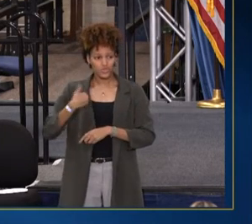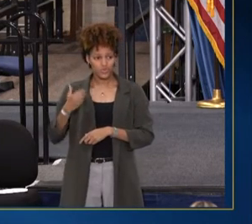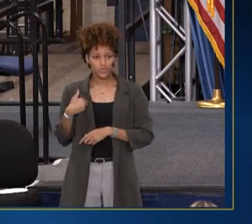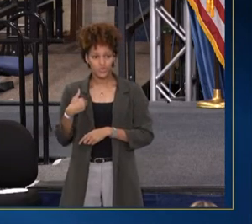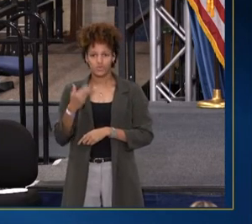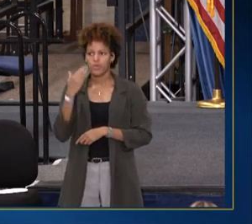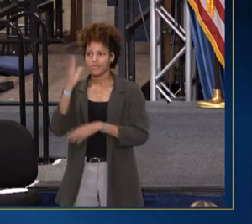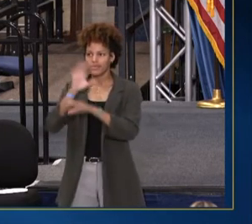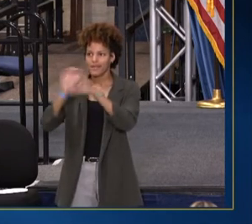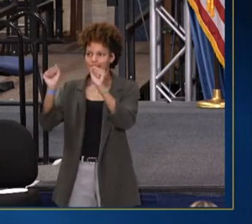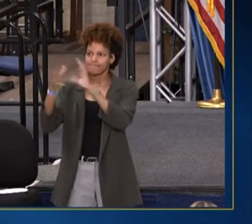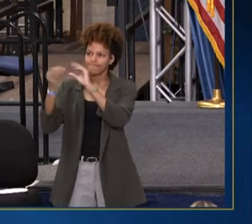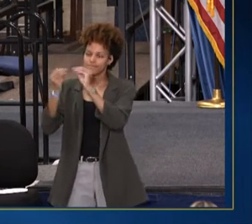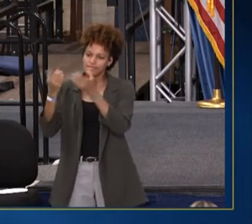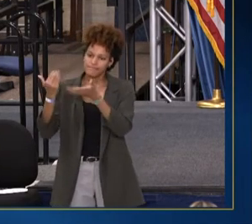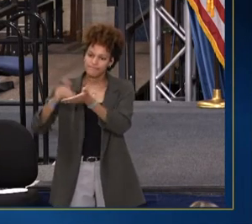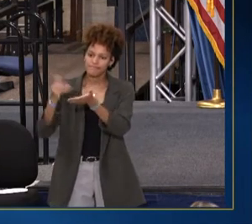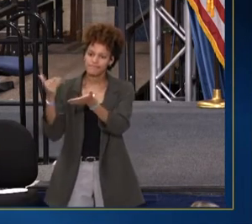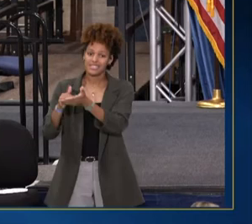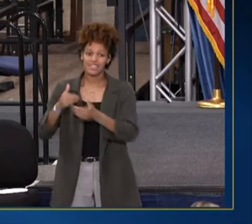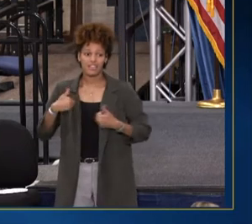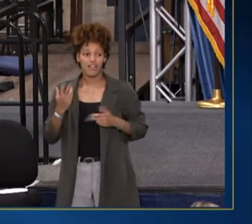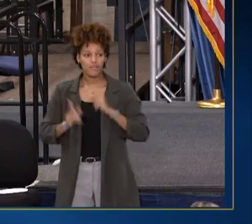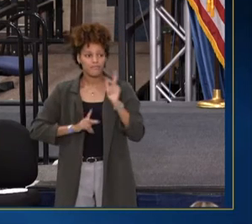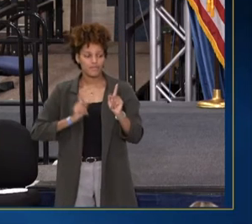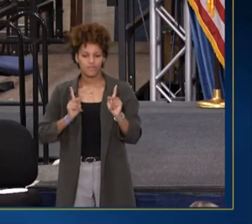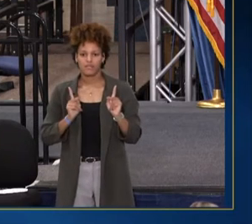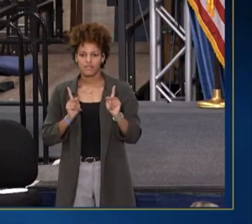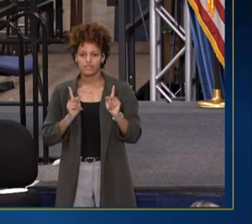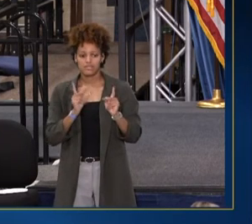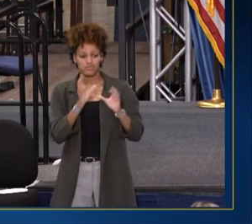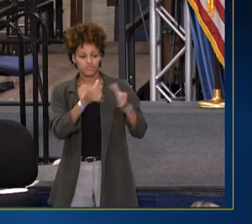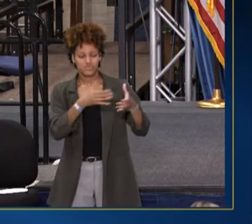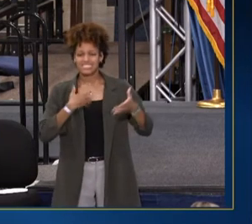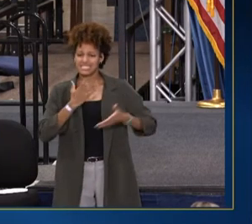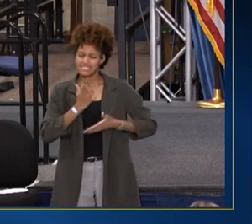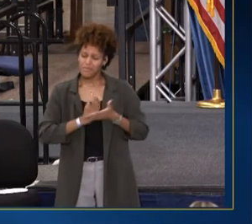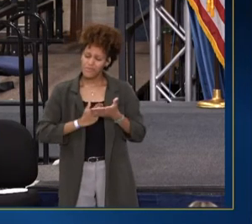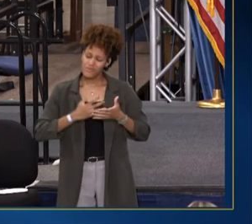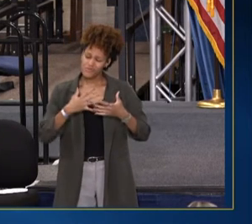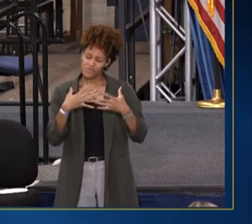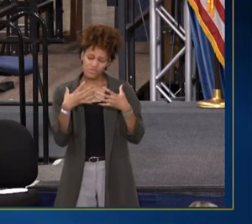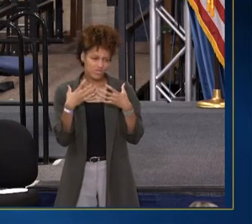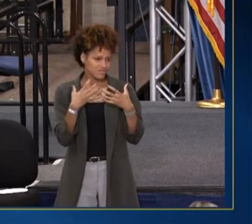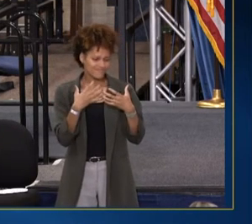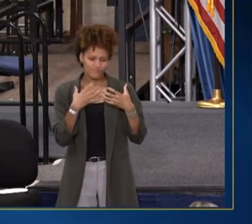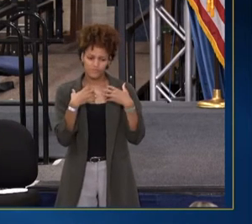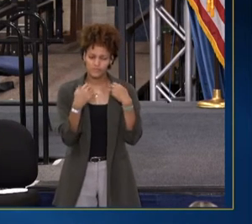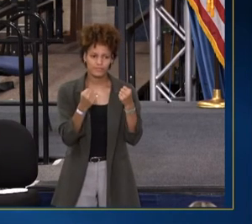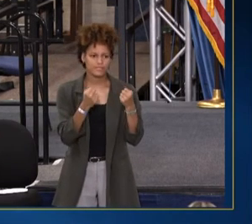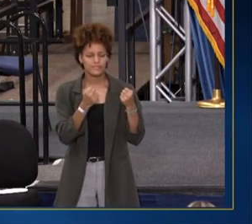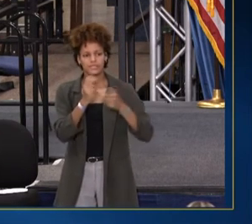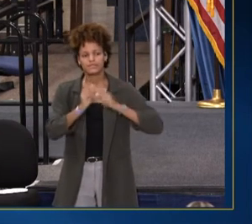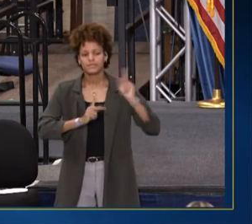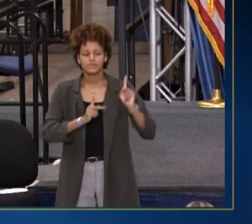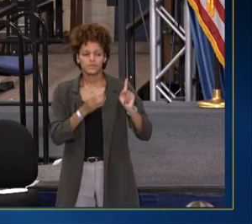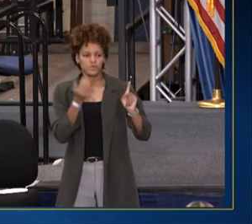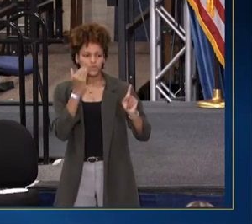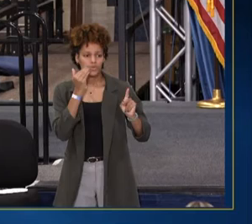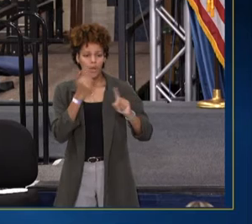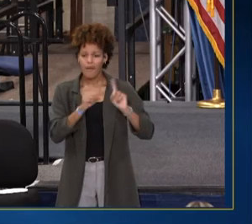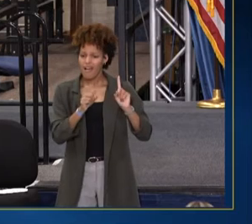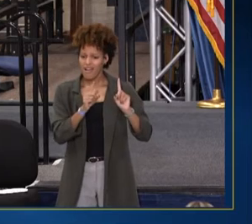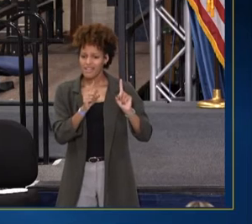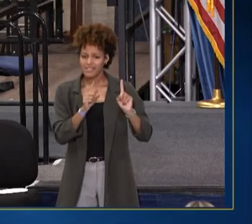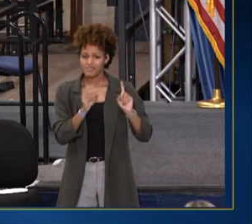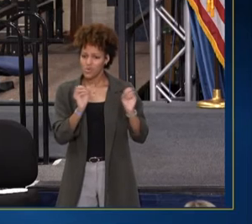time, these young people are some of the bravest people he knows. But no one should have